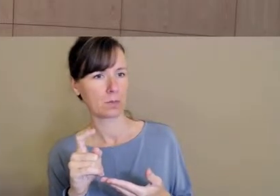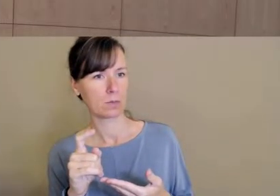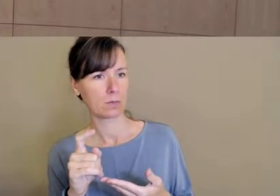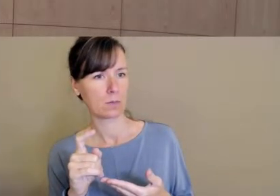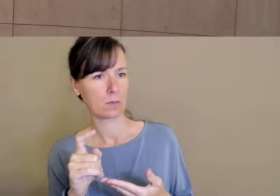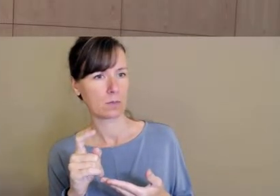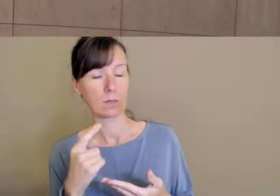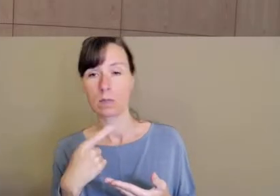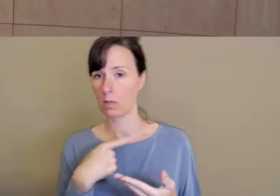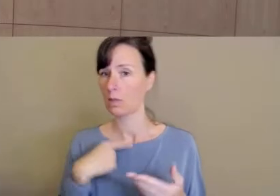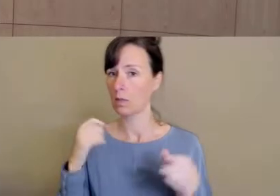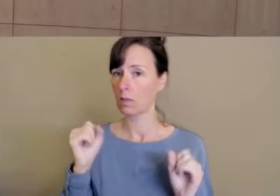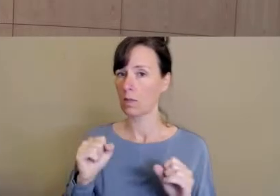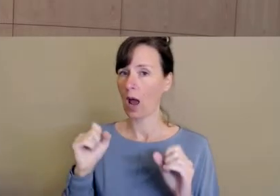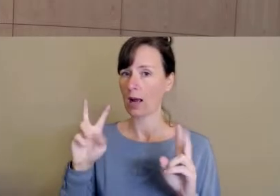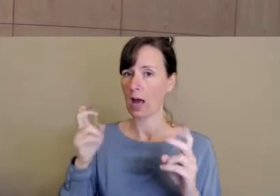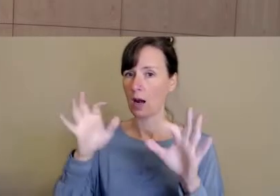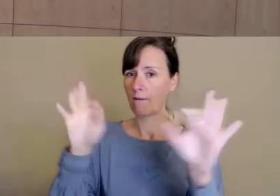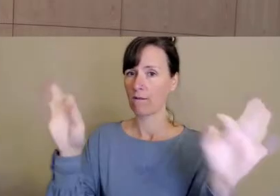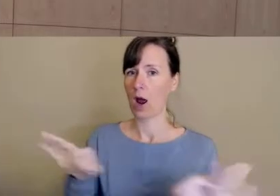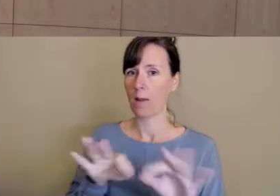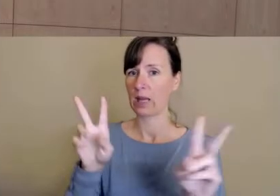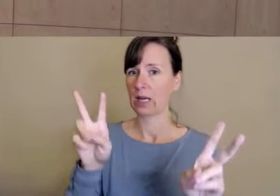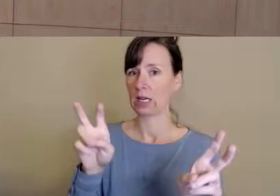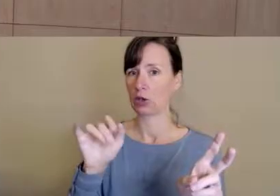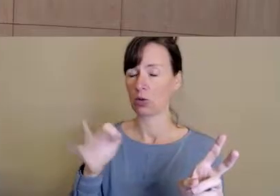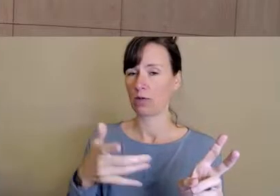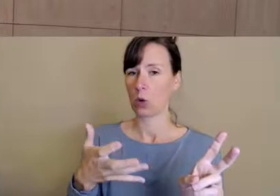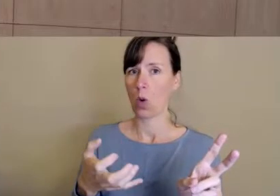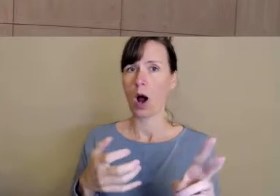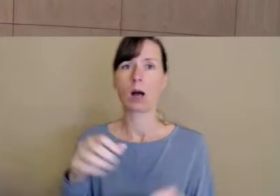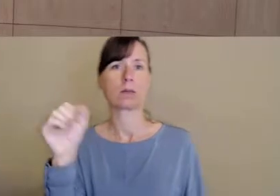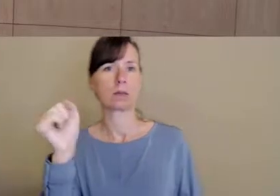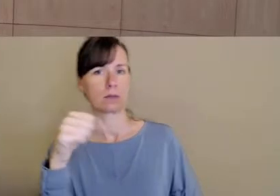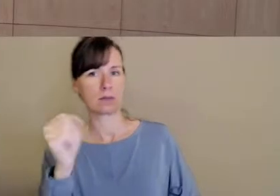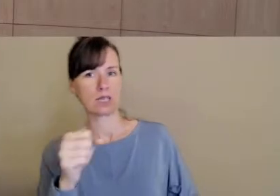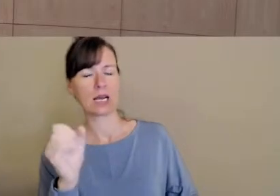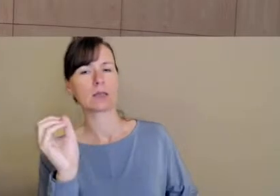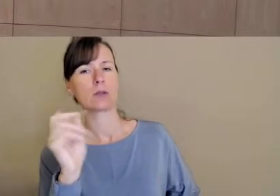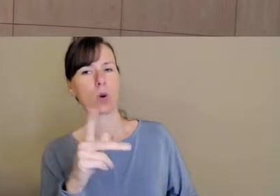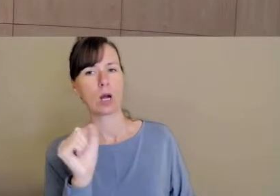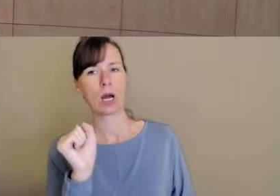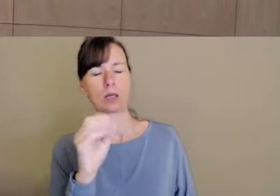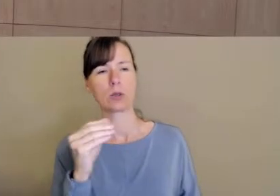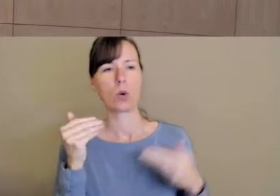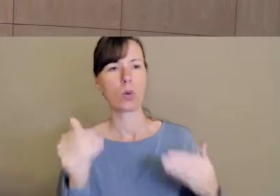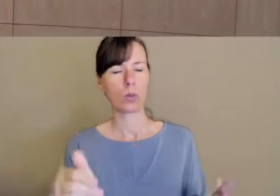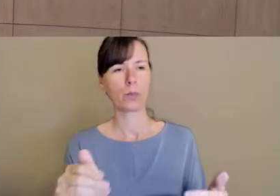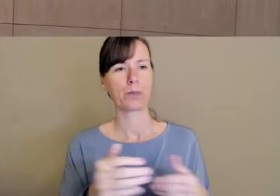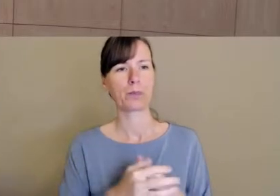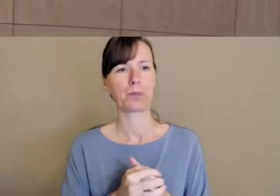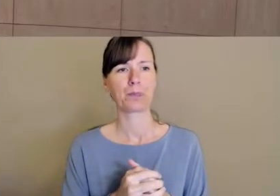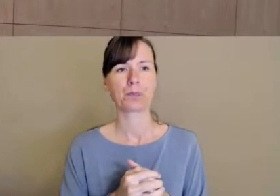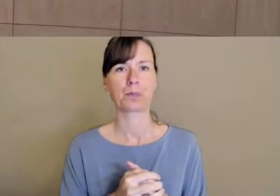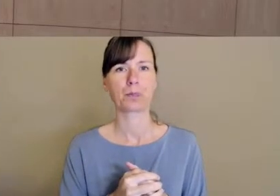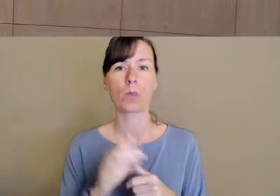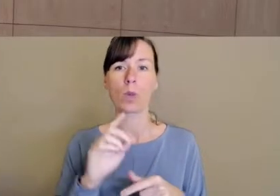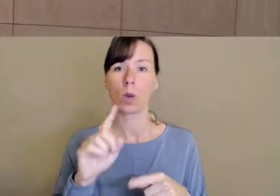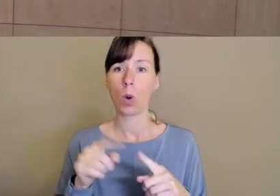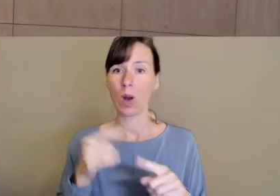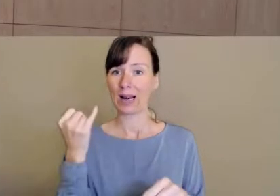I can frame the issue if you would like. Yes. Yes. So when last we